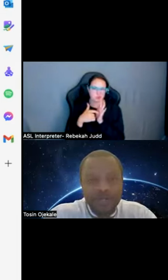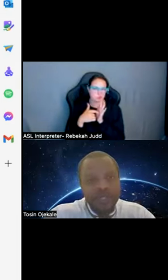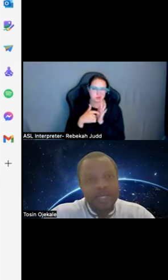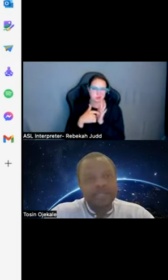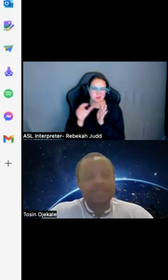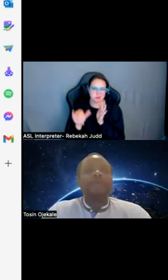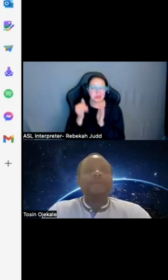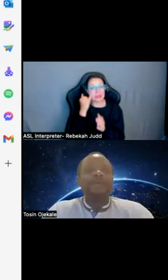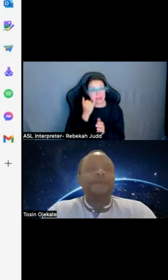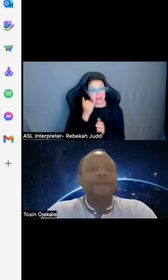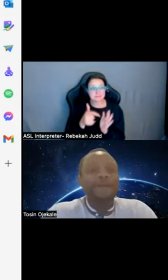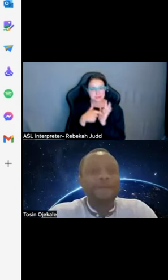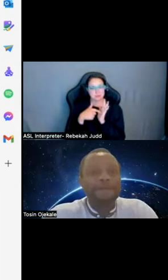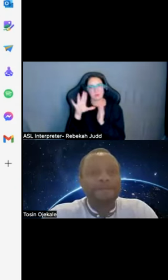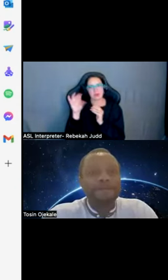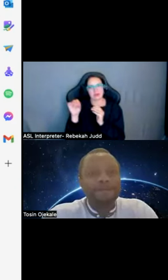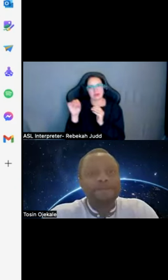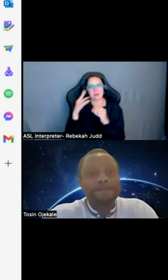trained on that.